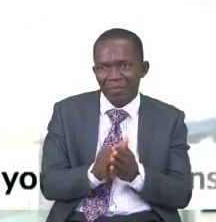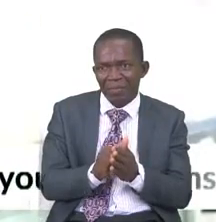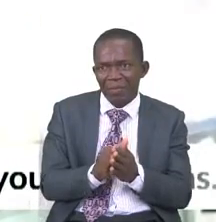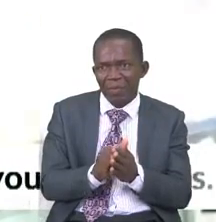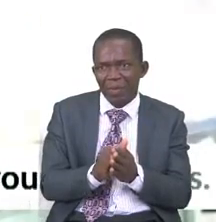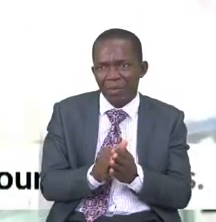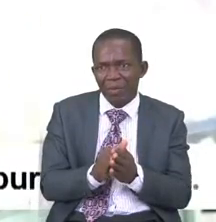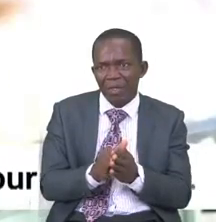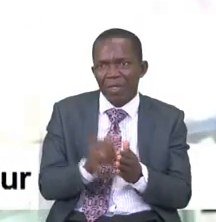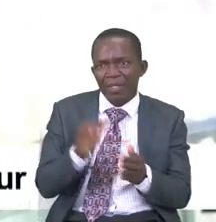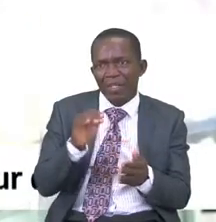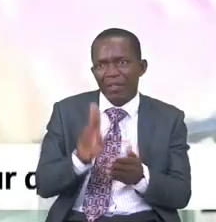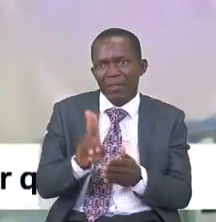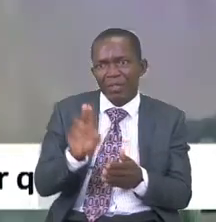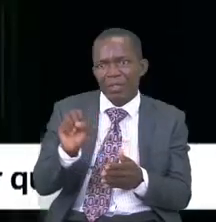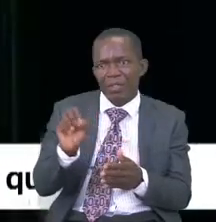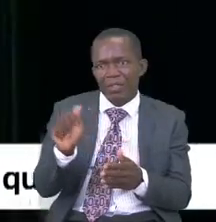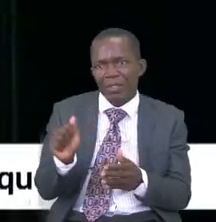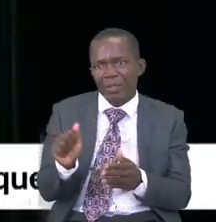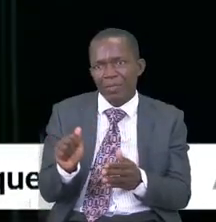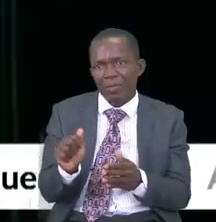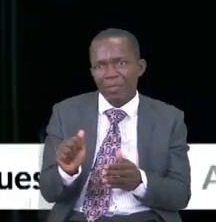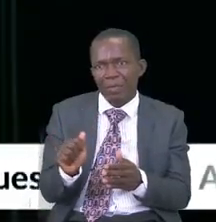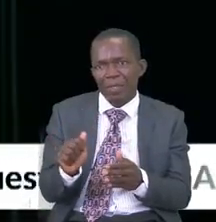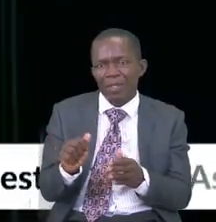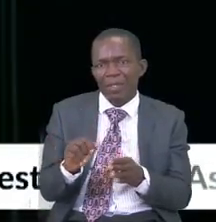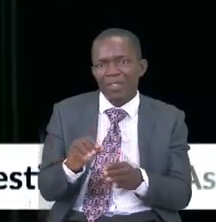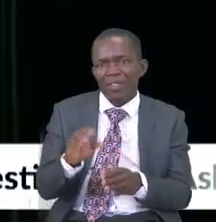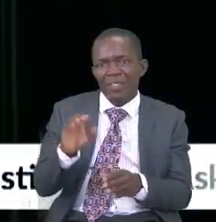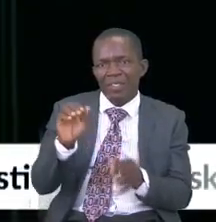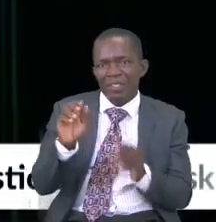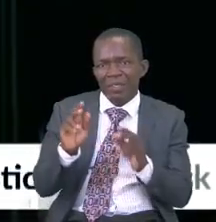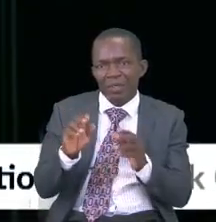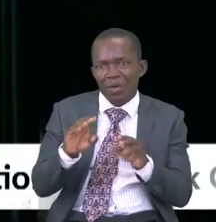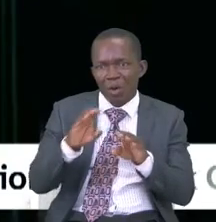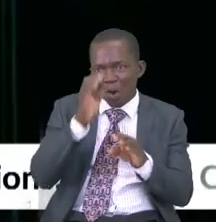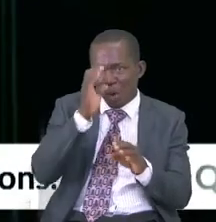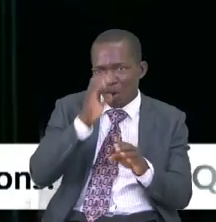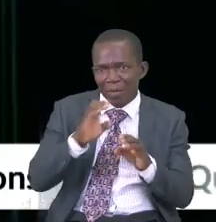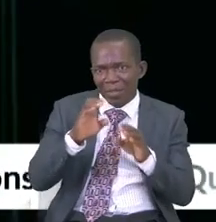these United States, they start recruiting people for the military